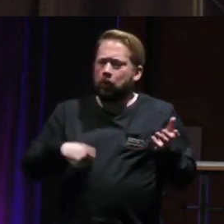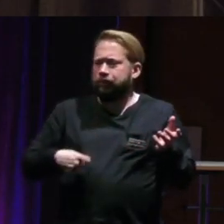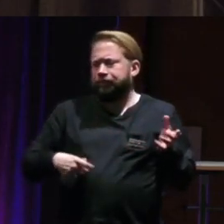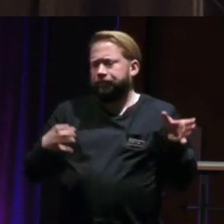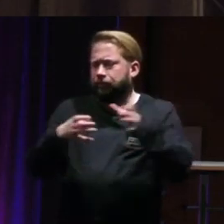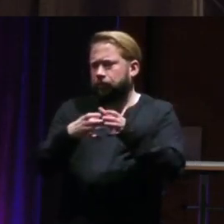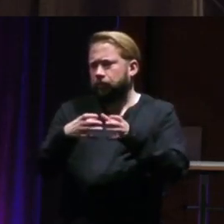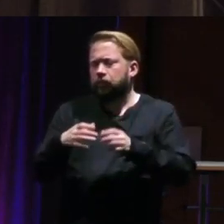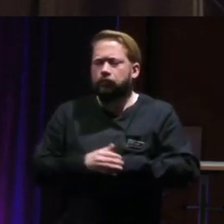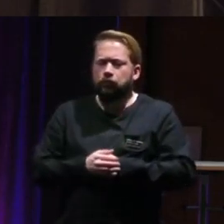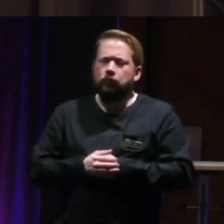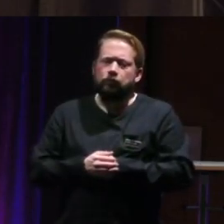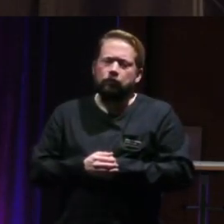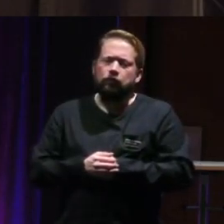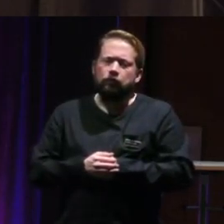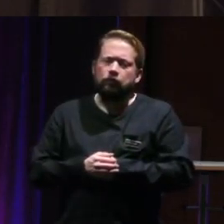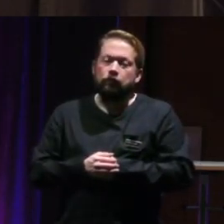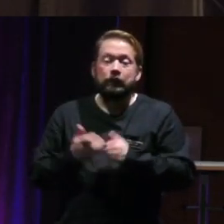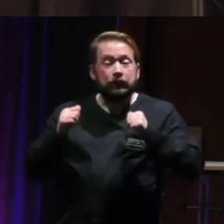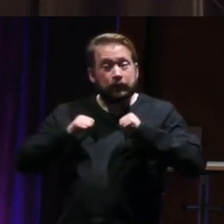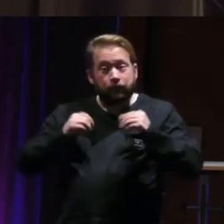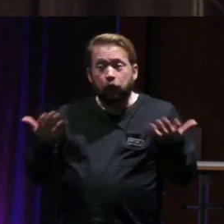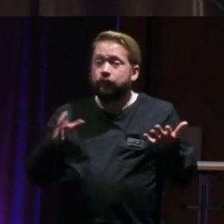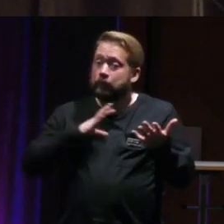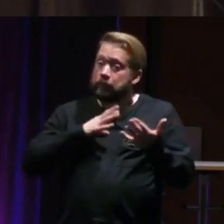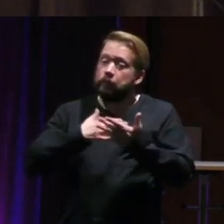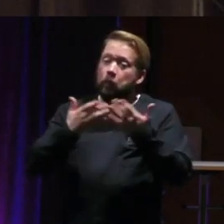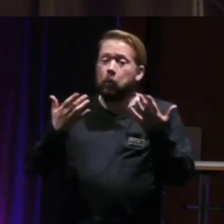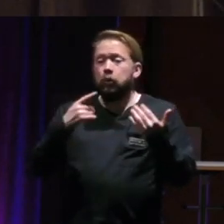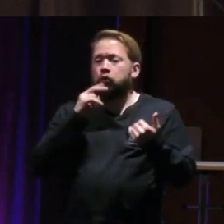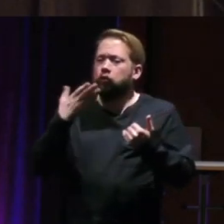of course there are lots of new good bands,